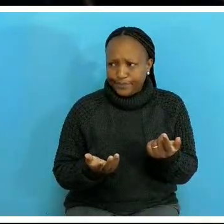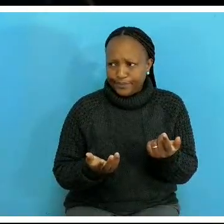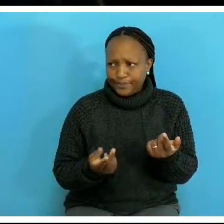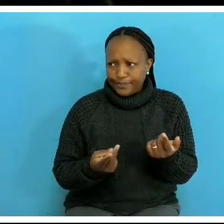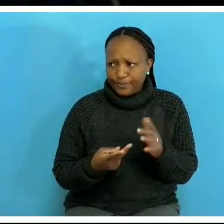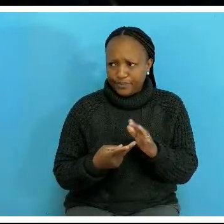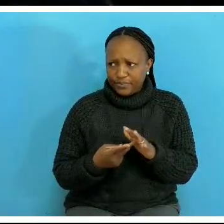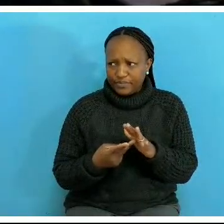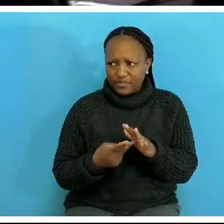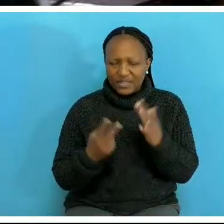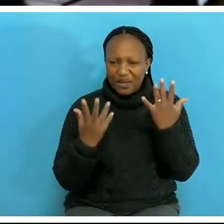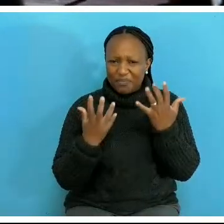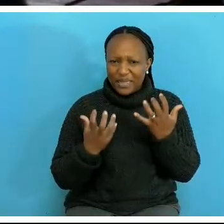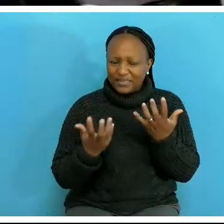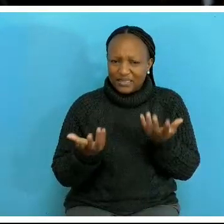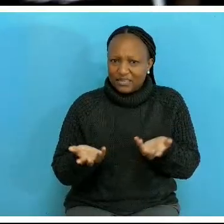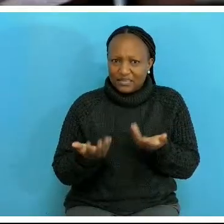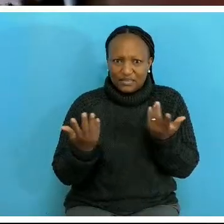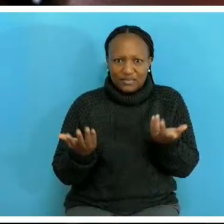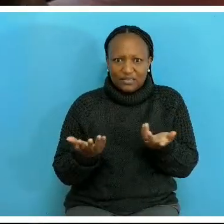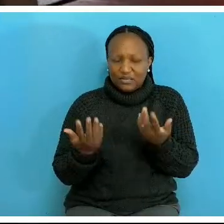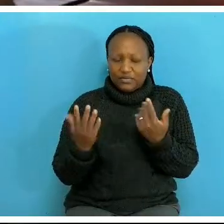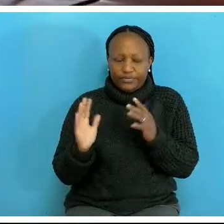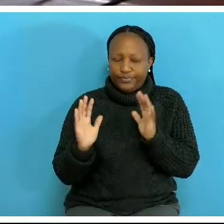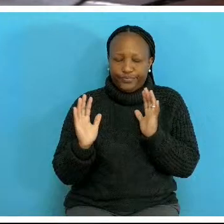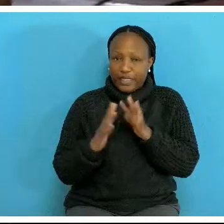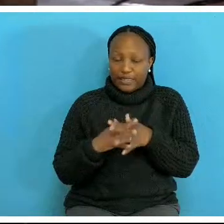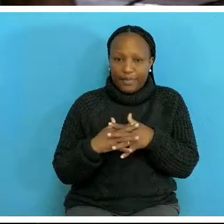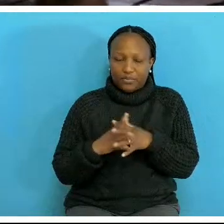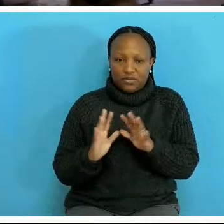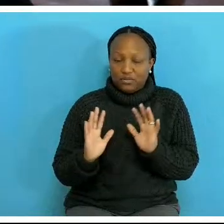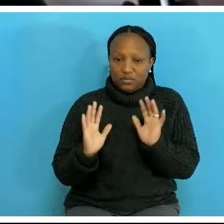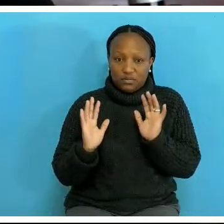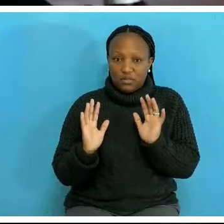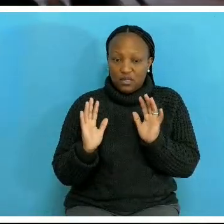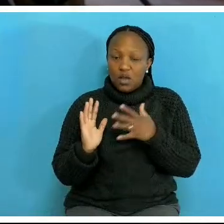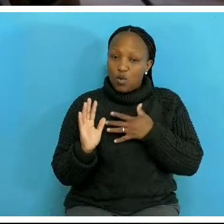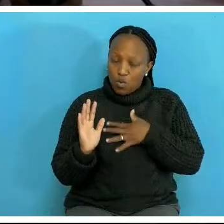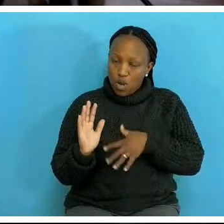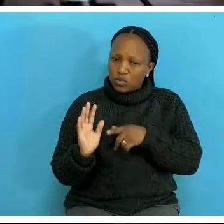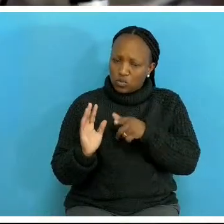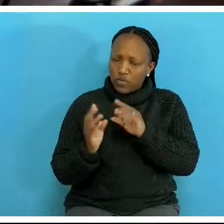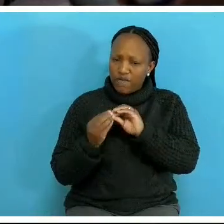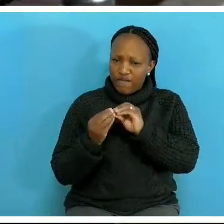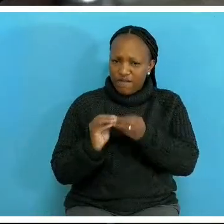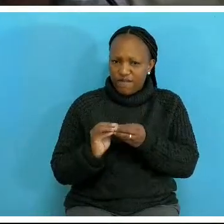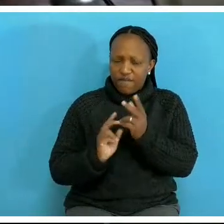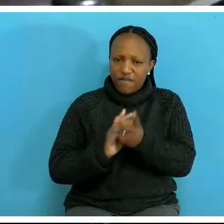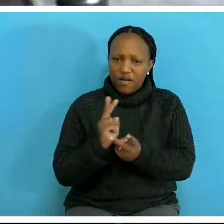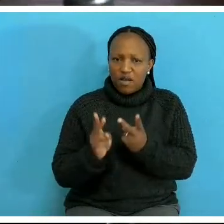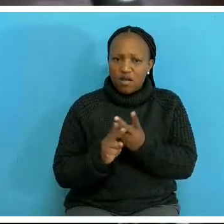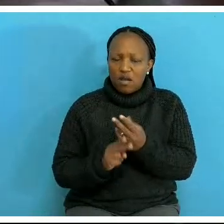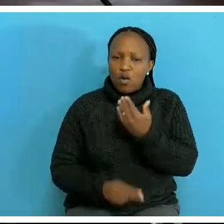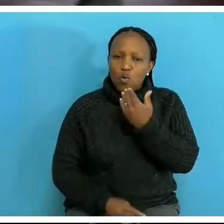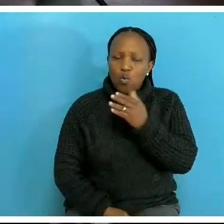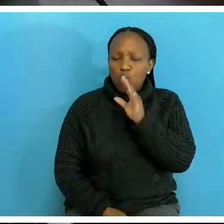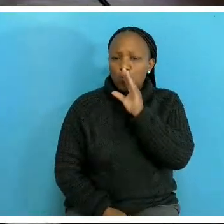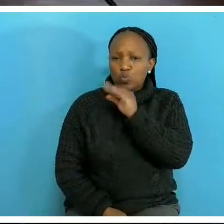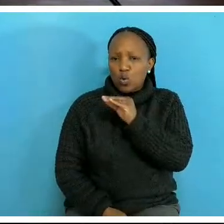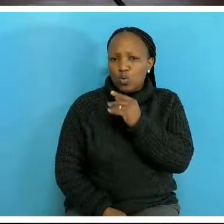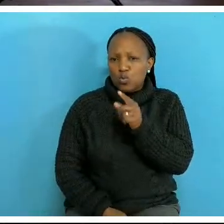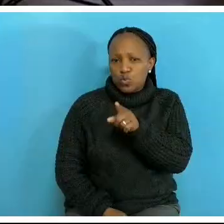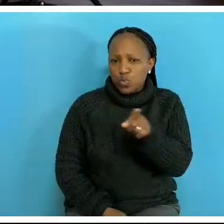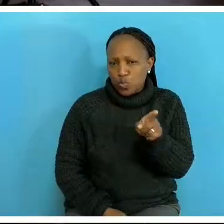That budget is, it's a mess. We need you guys to re-look at it, because who's talking to you guys about this